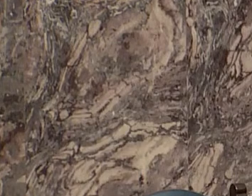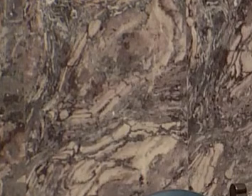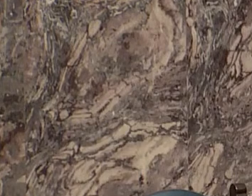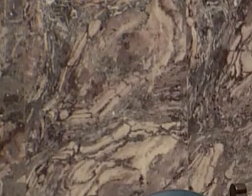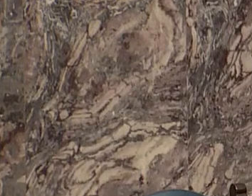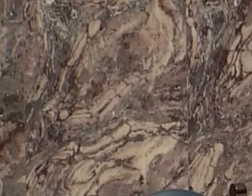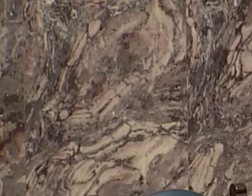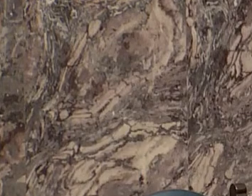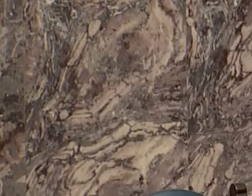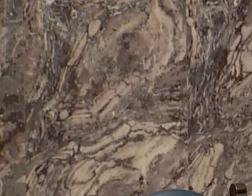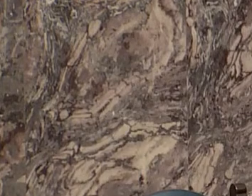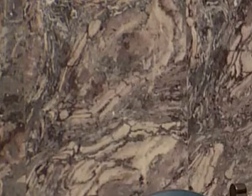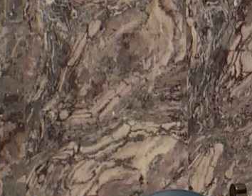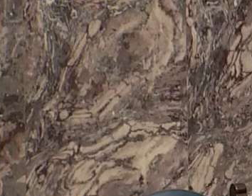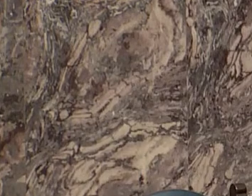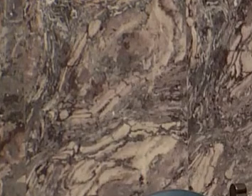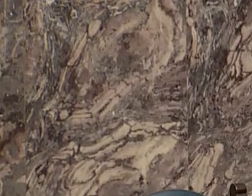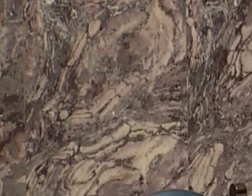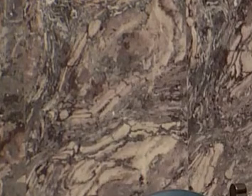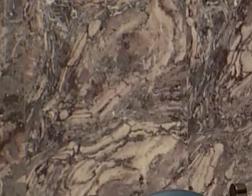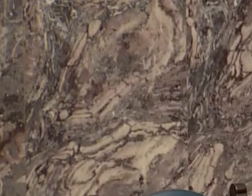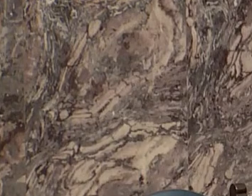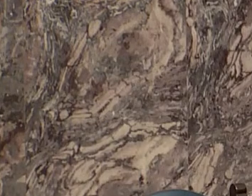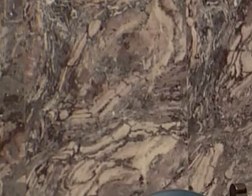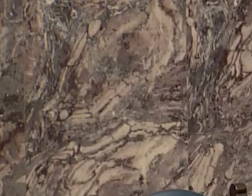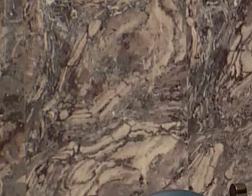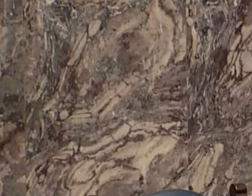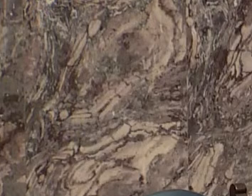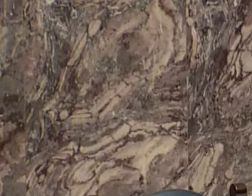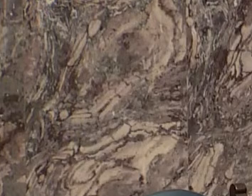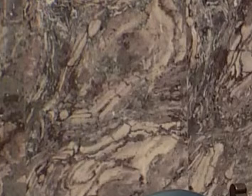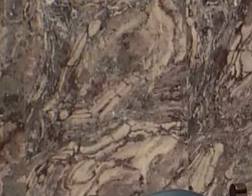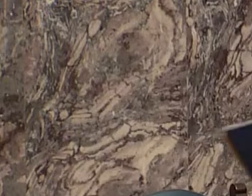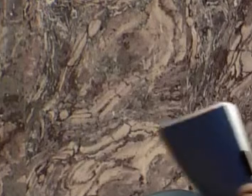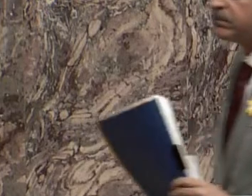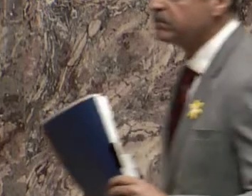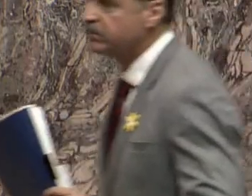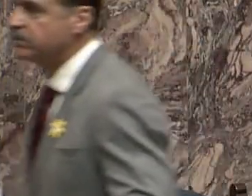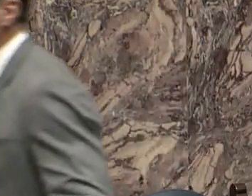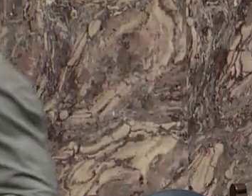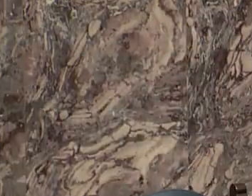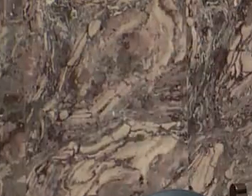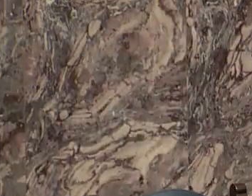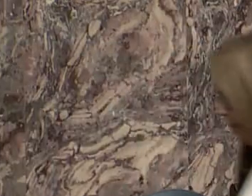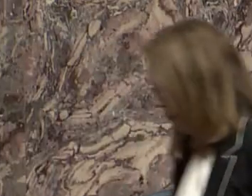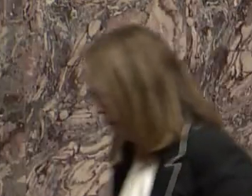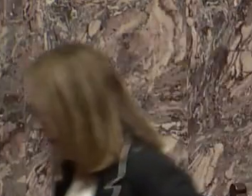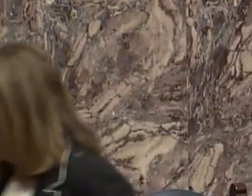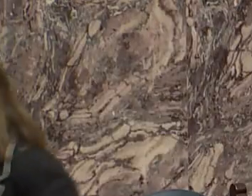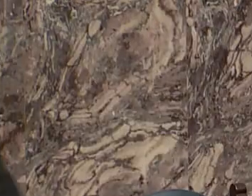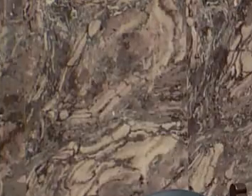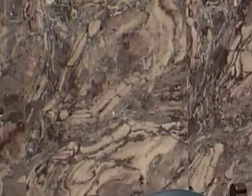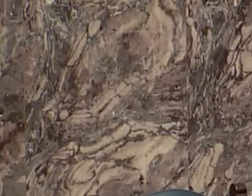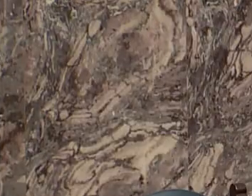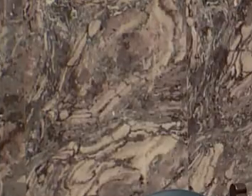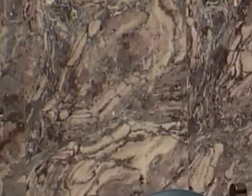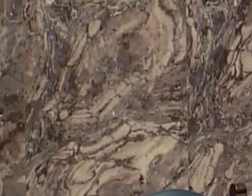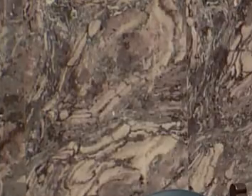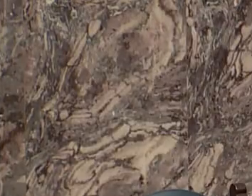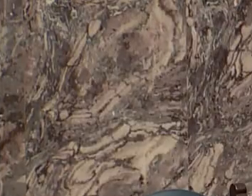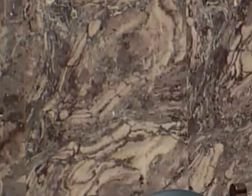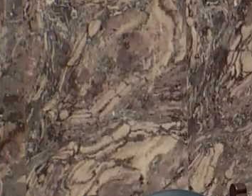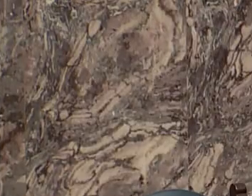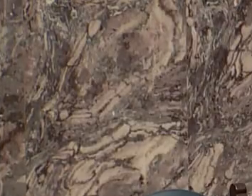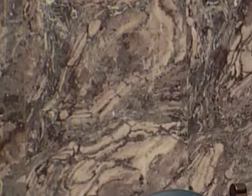communities, specifically the business communities, and their concerns for Bill 12. I talked yesterday about the broadness.